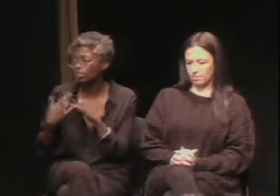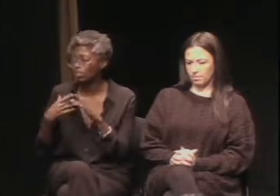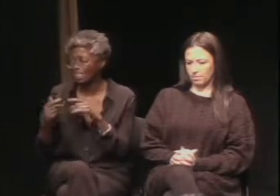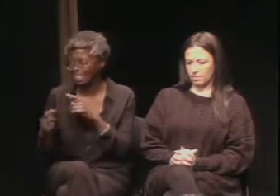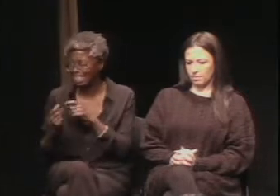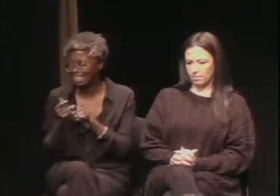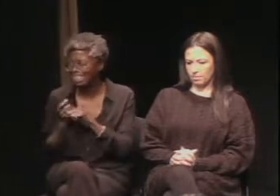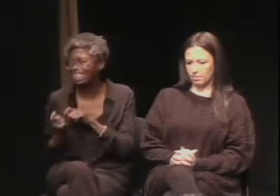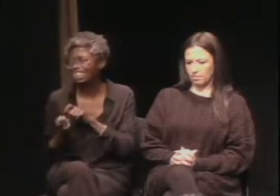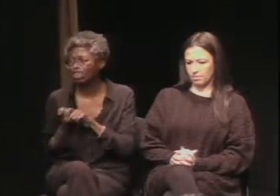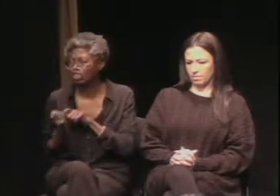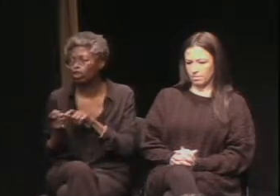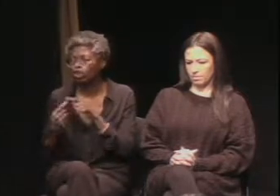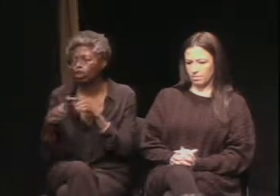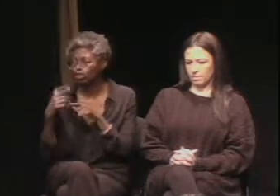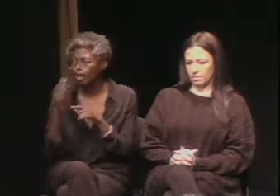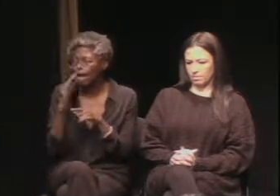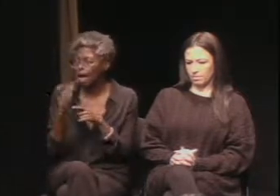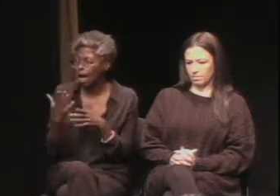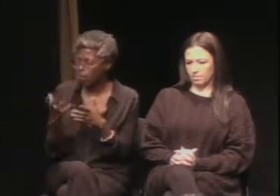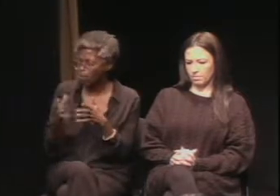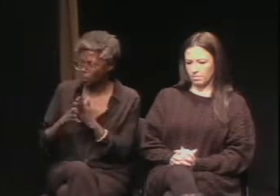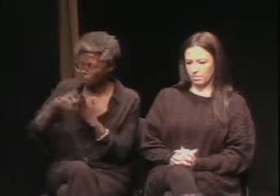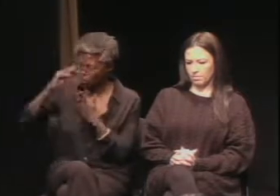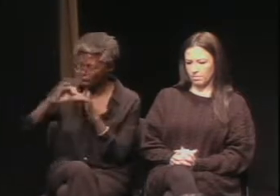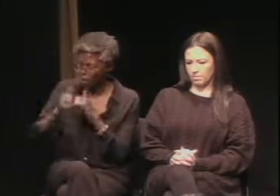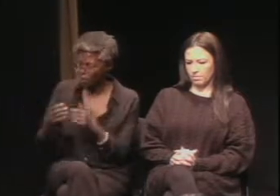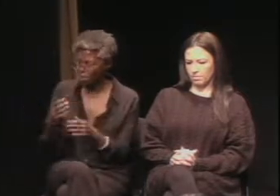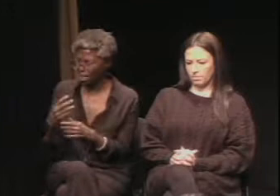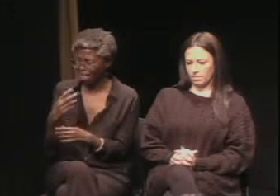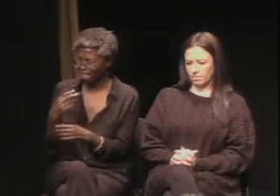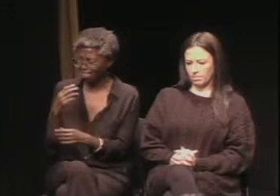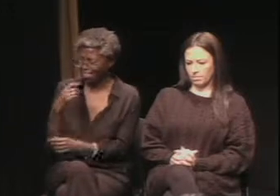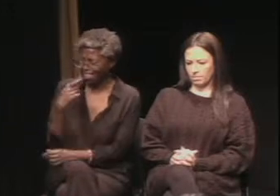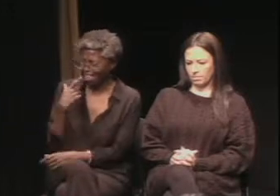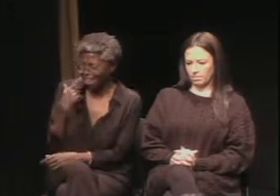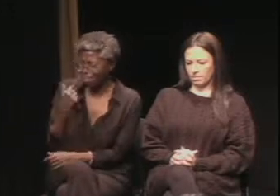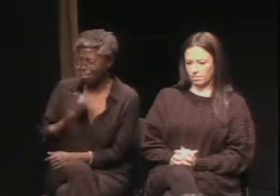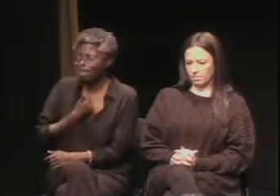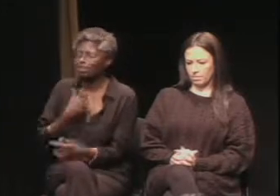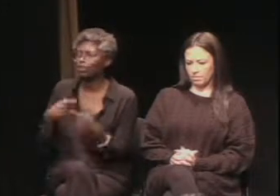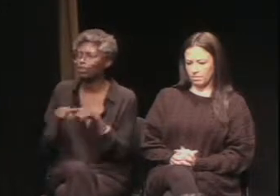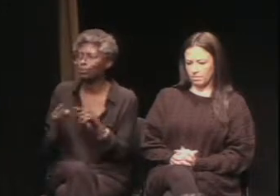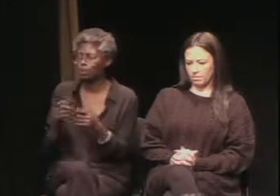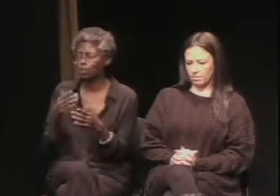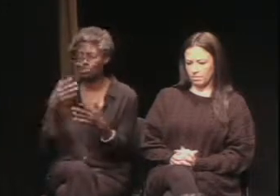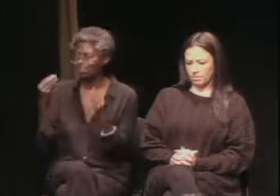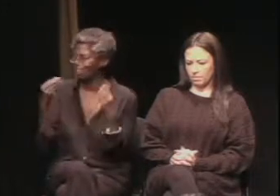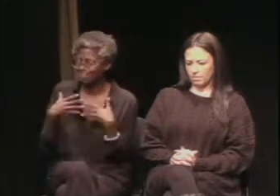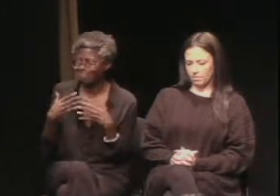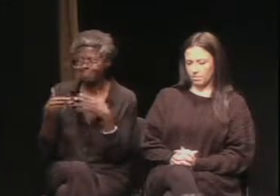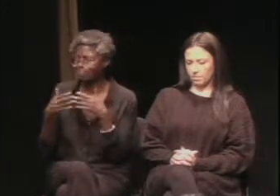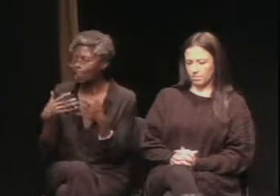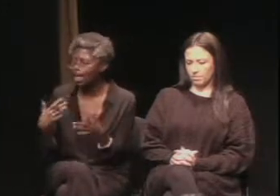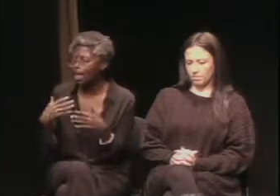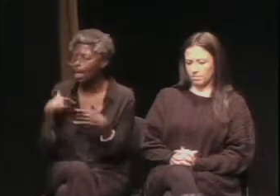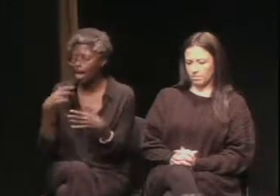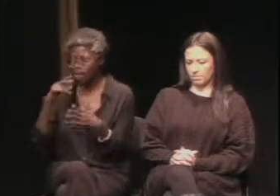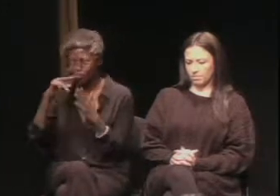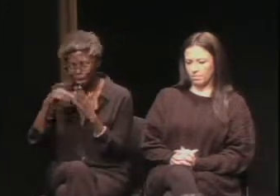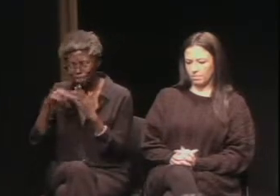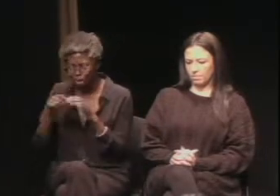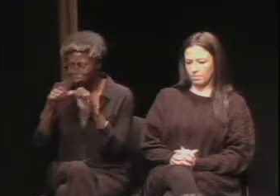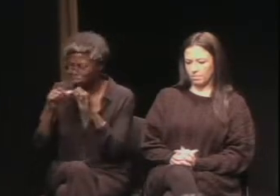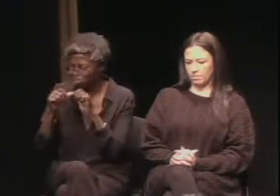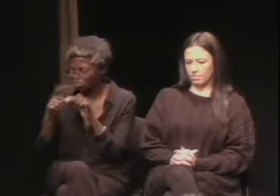was her friend so that I could learn to laugh at myself too, even when I was scared. I kept reading, fascinated by the way she